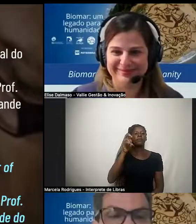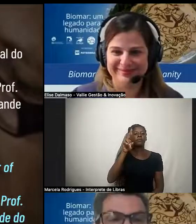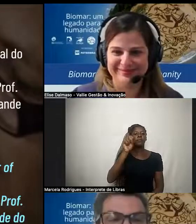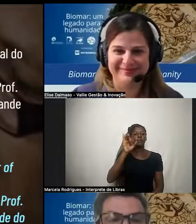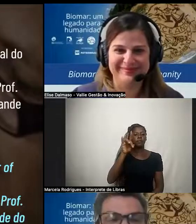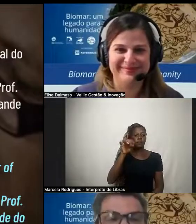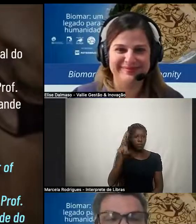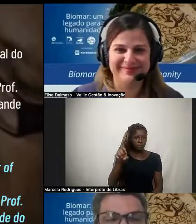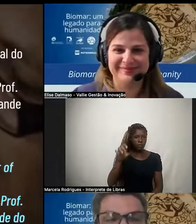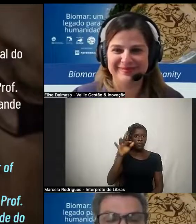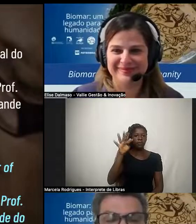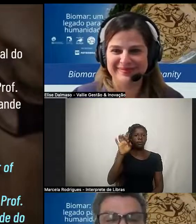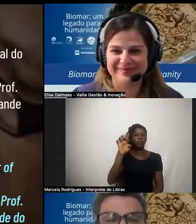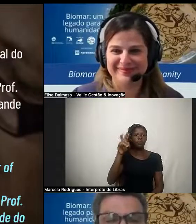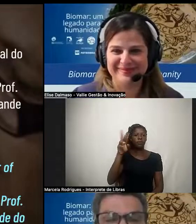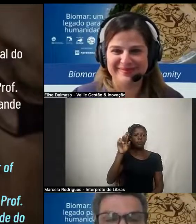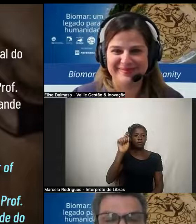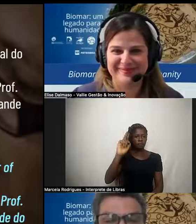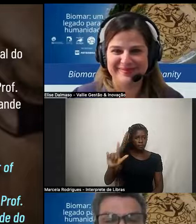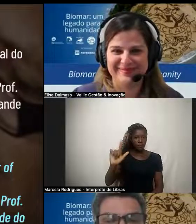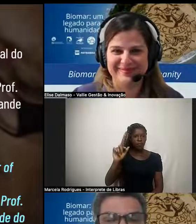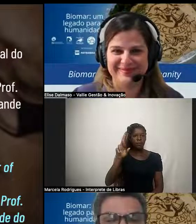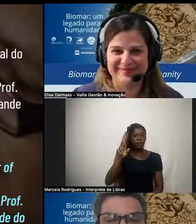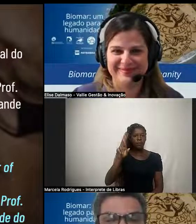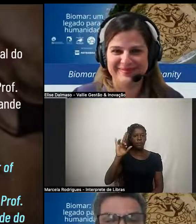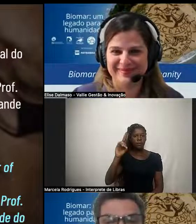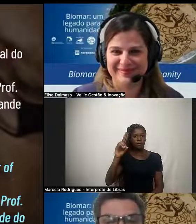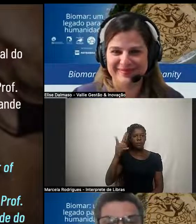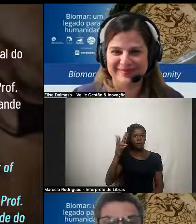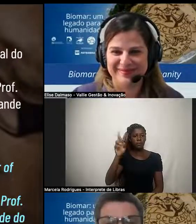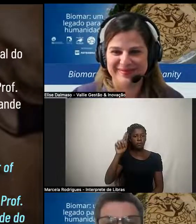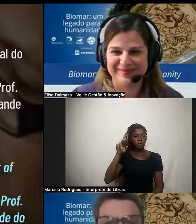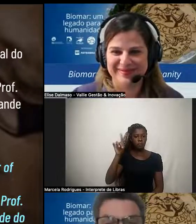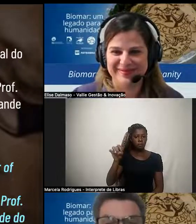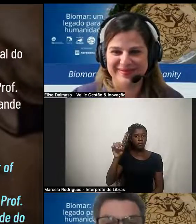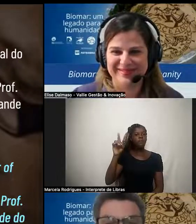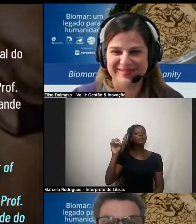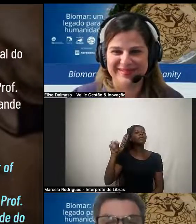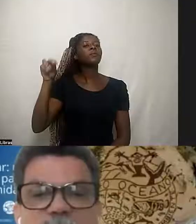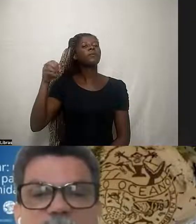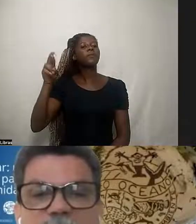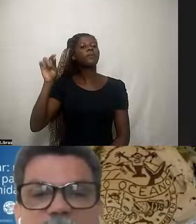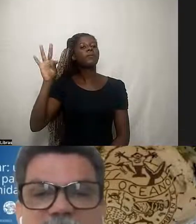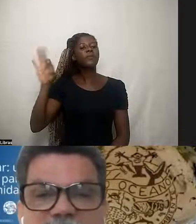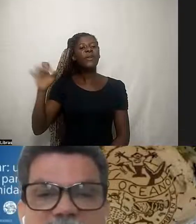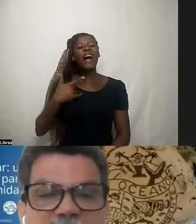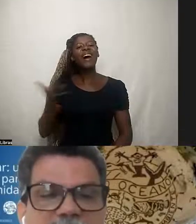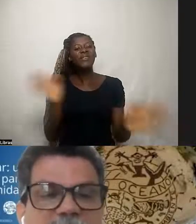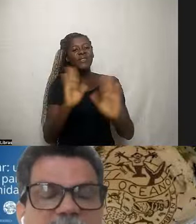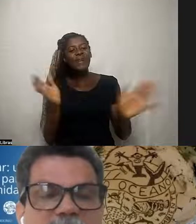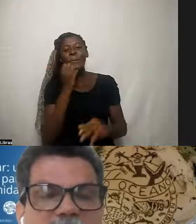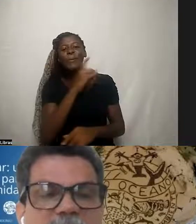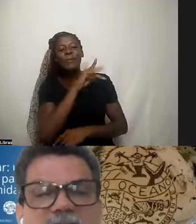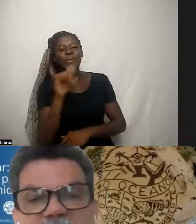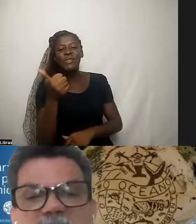Hello, Elise. Morning, afternoon, or evening to everyone around the globe.